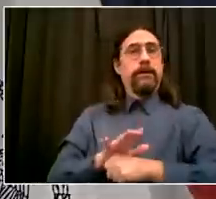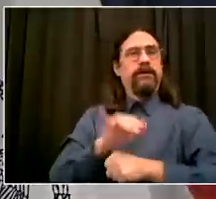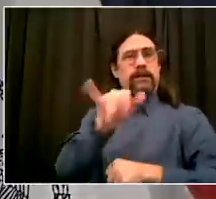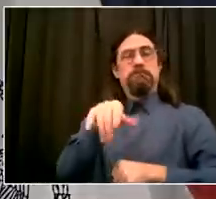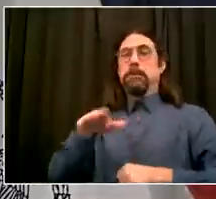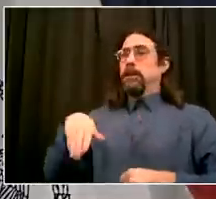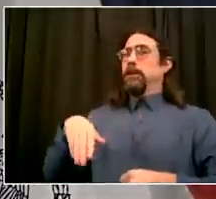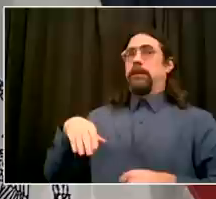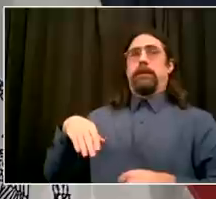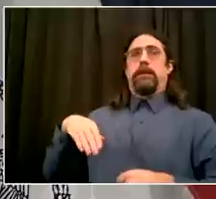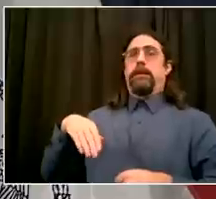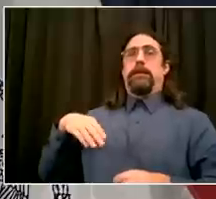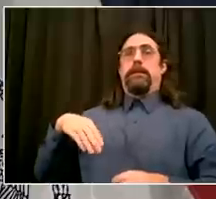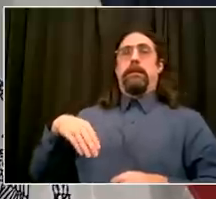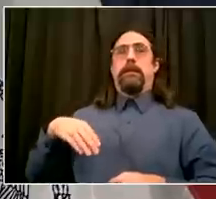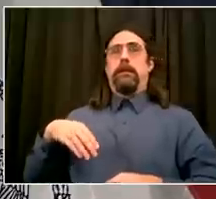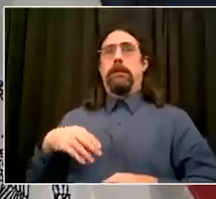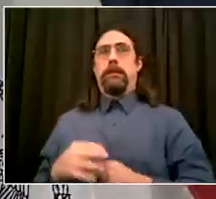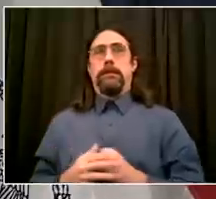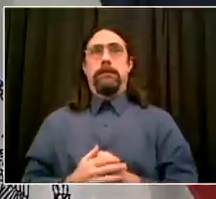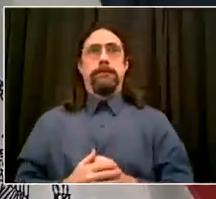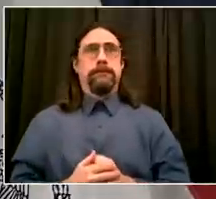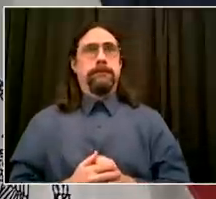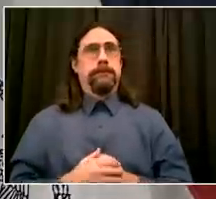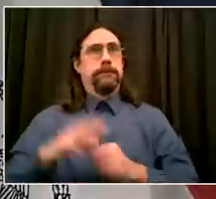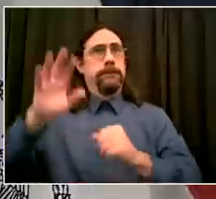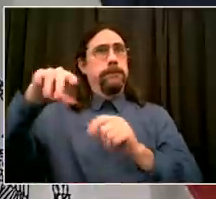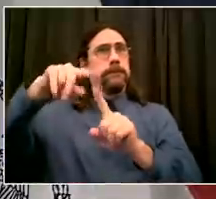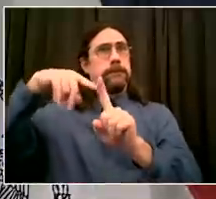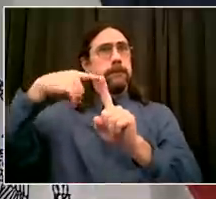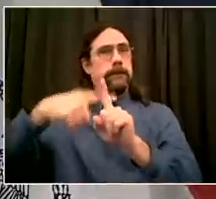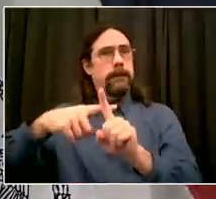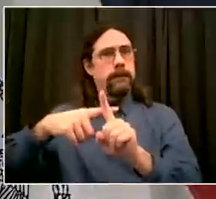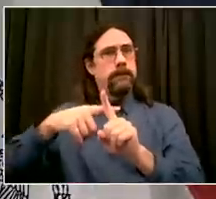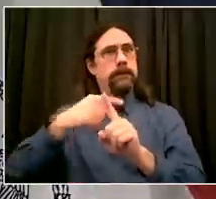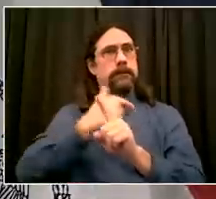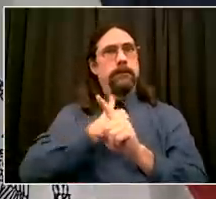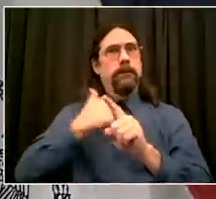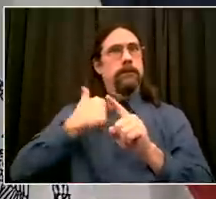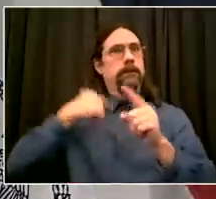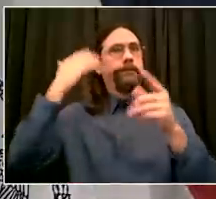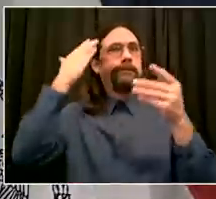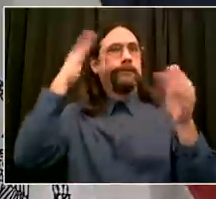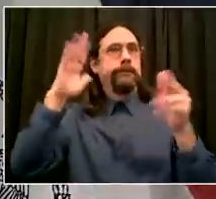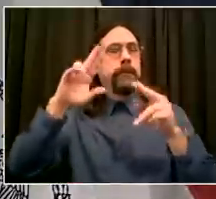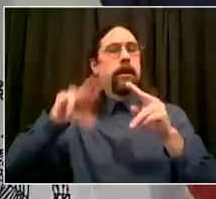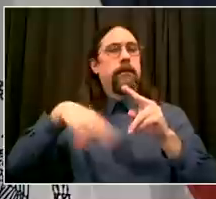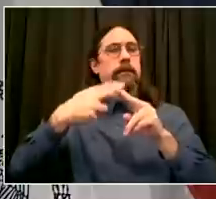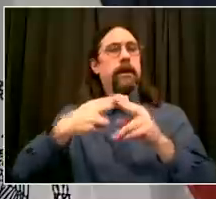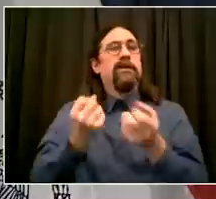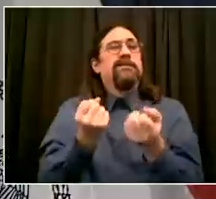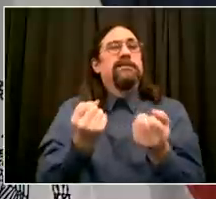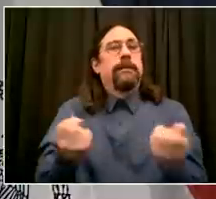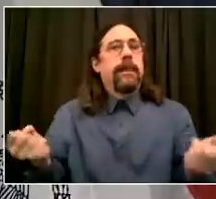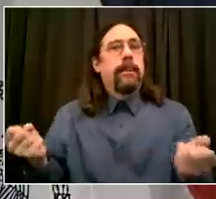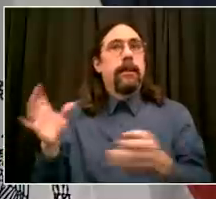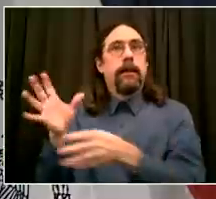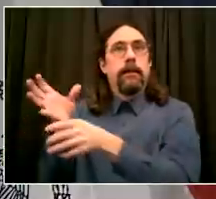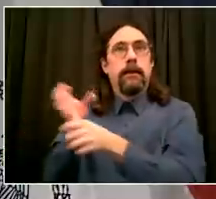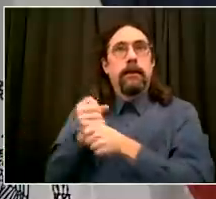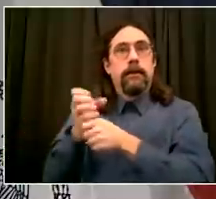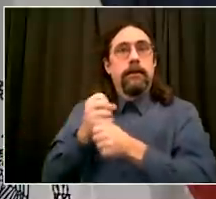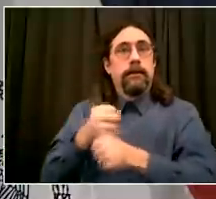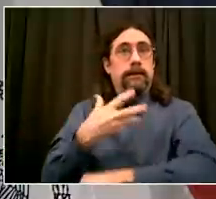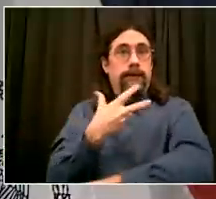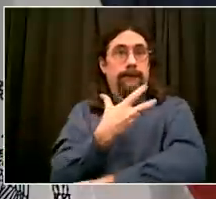many people vaccinated as quickly as possible. And I'm really worried about folks over 65, folks with pre-existing conditions. We want to get to them very quickly,